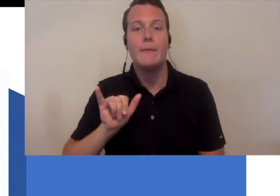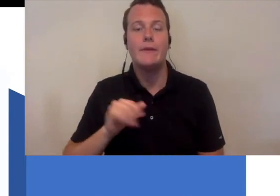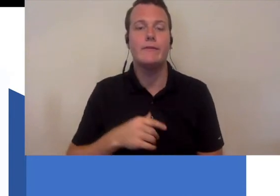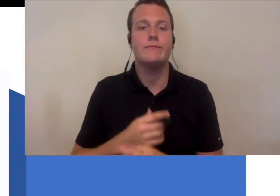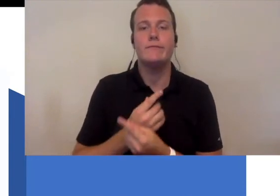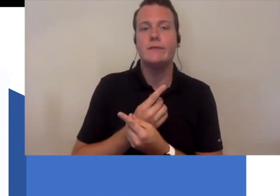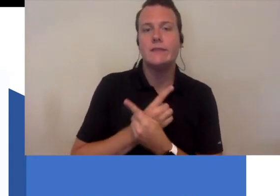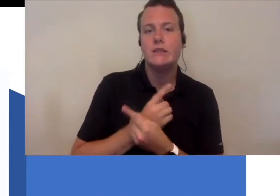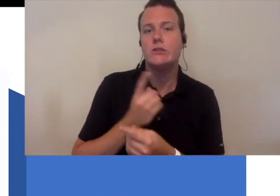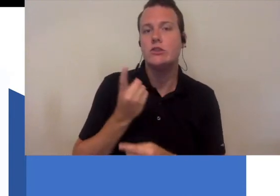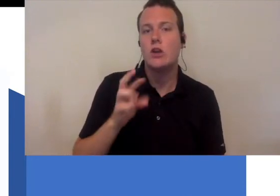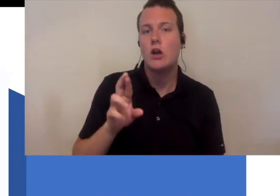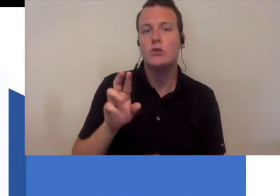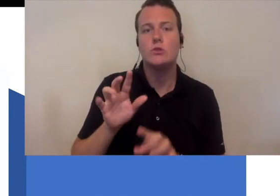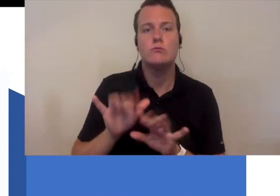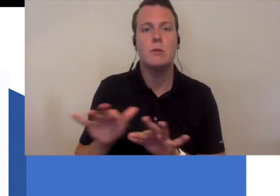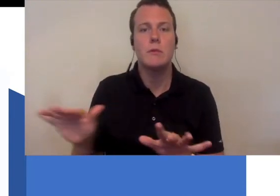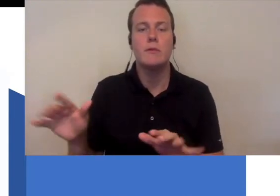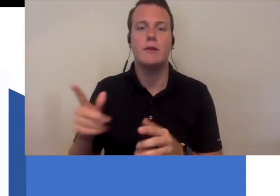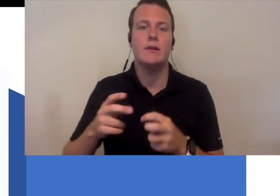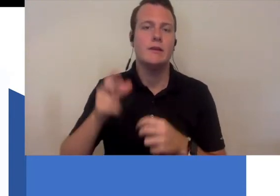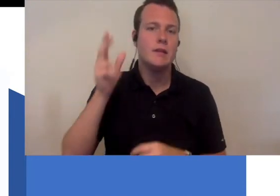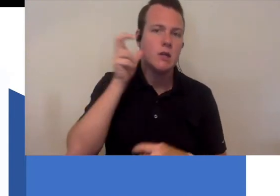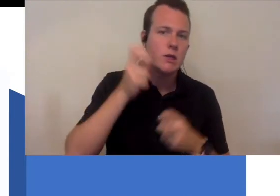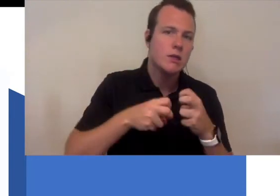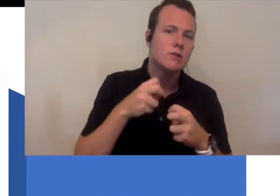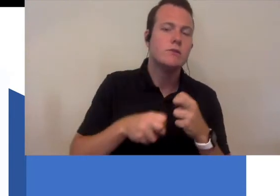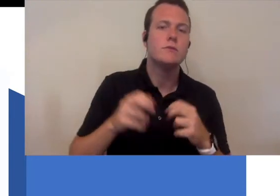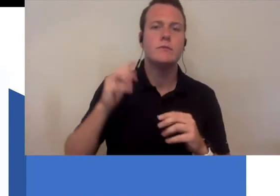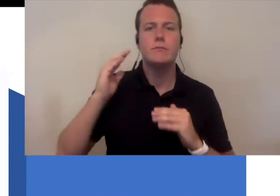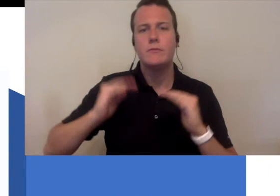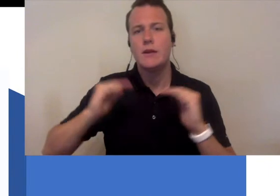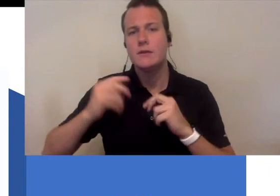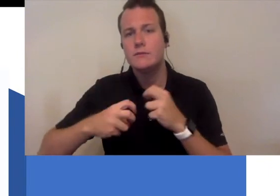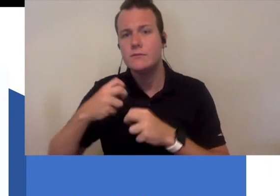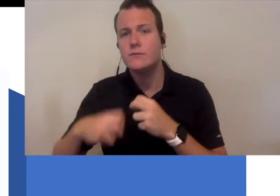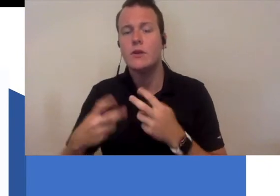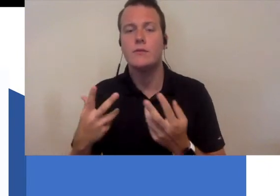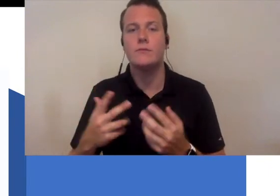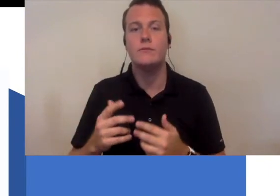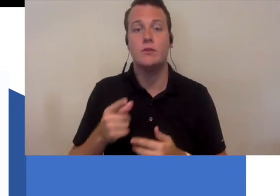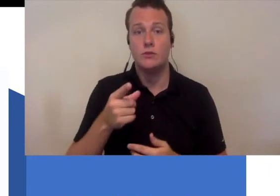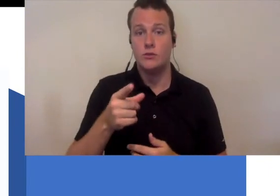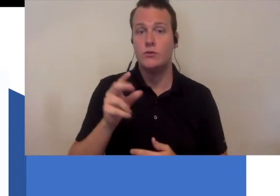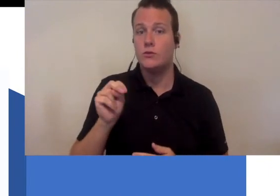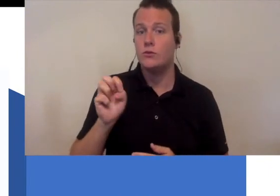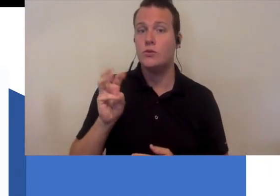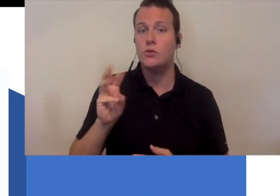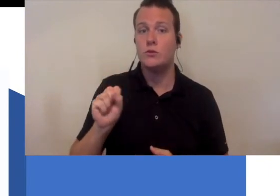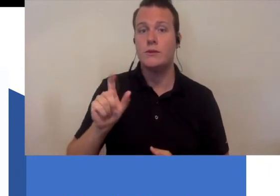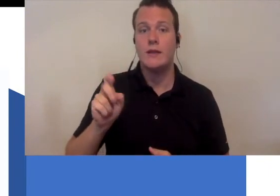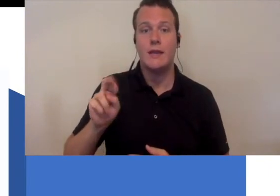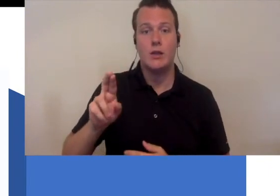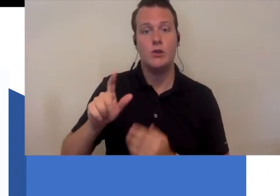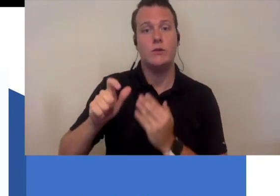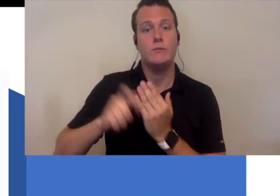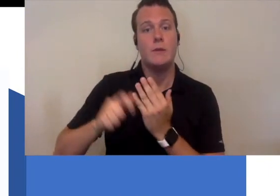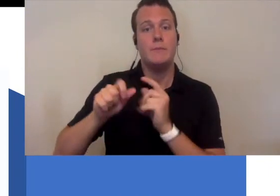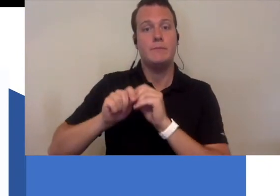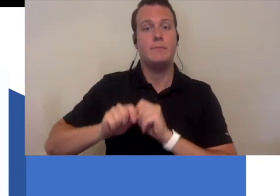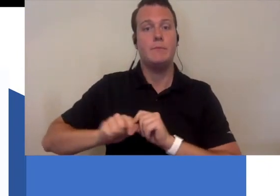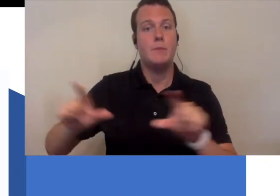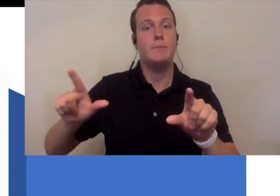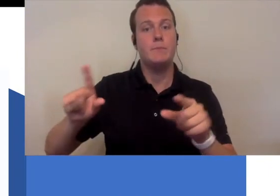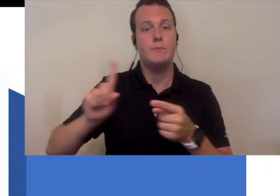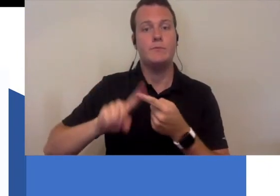and you can have issues on hearing loss and balance problems. You know, do you put out a newsletter to the community